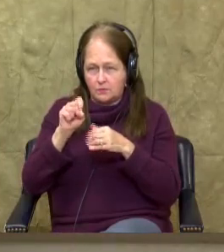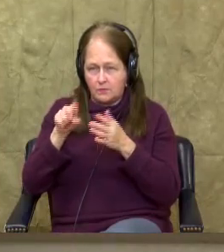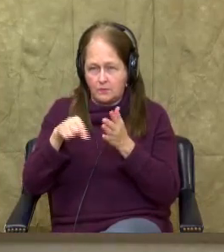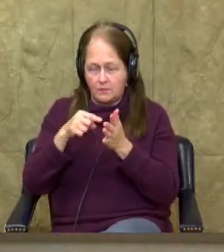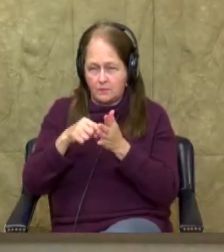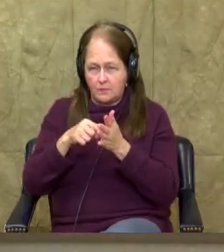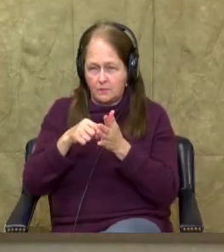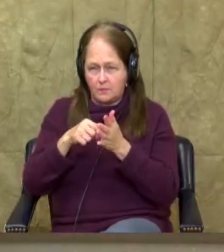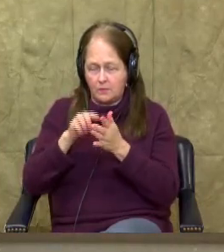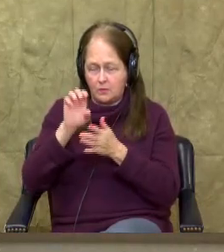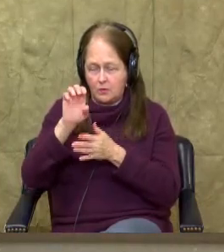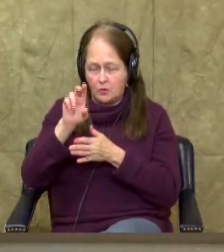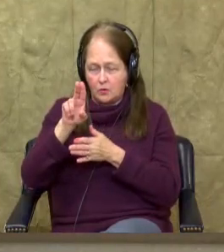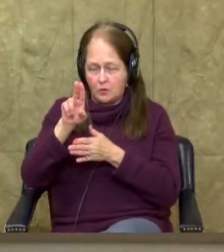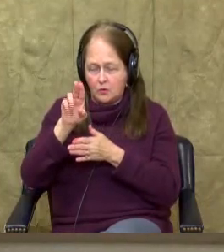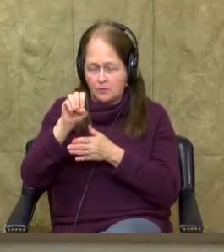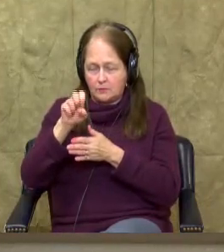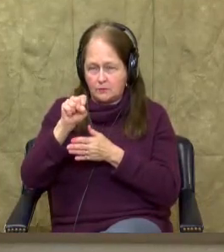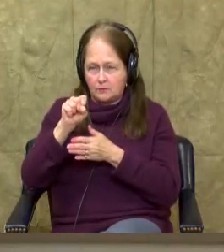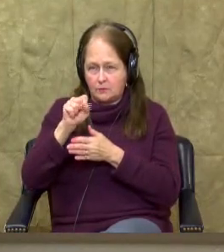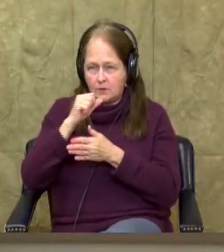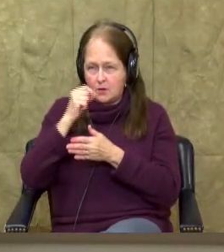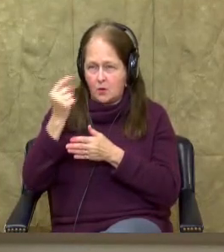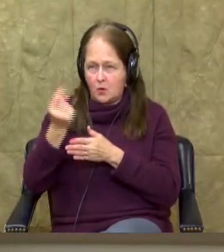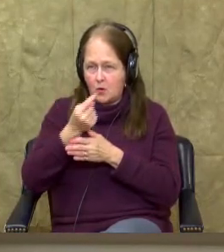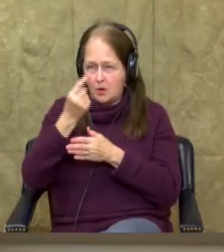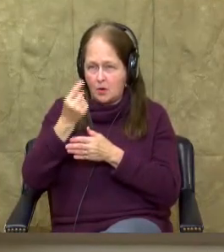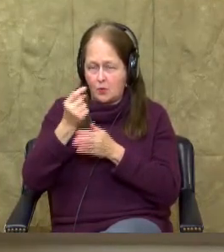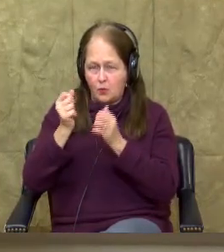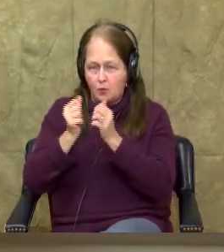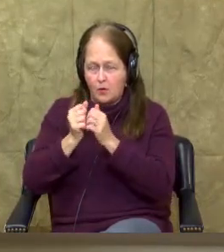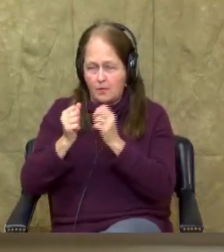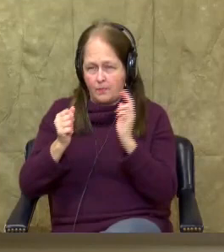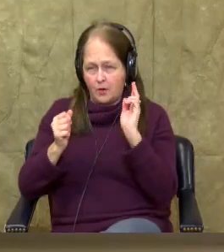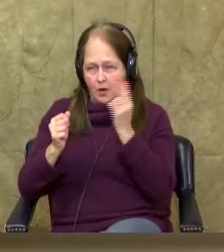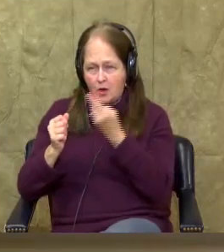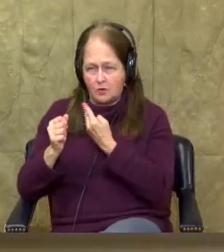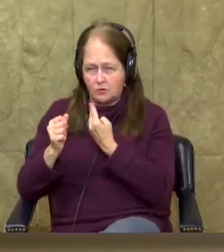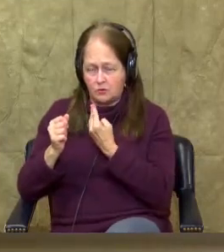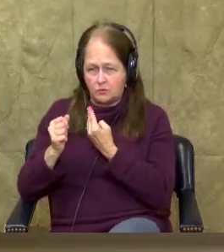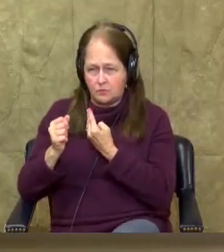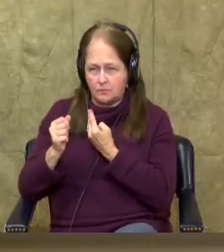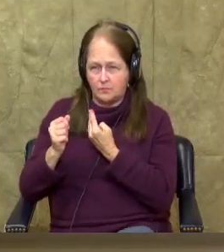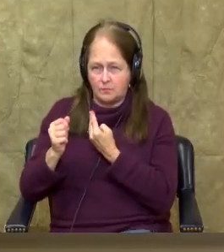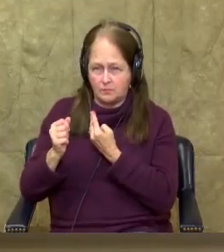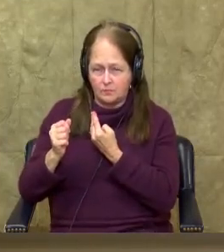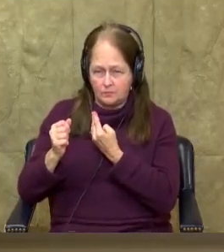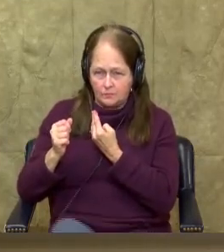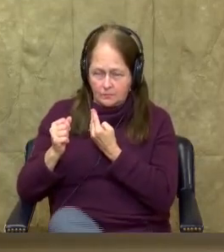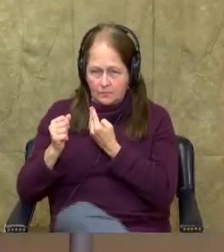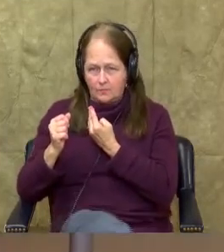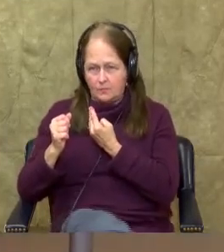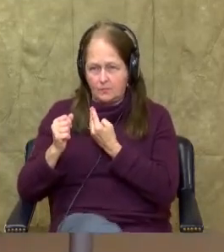is, cubes are not always going to be with us. Okay, let's take a look. There